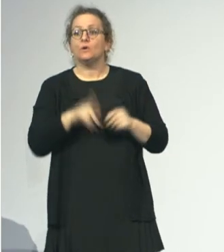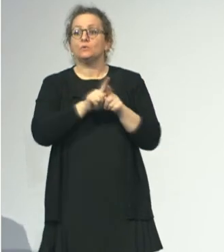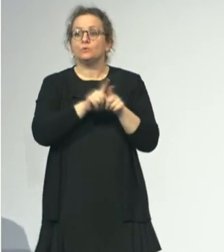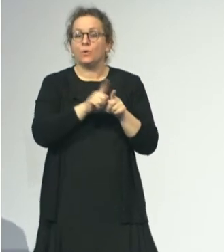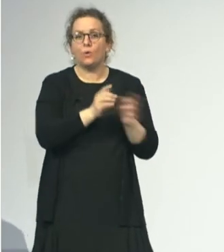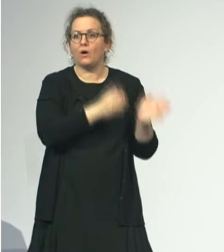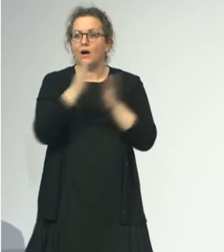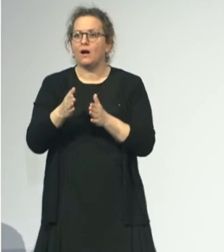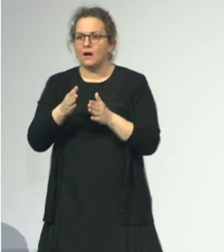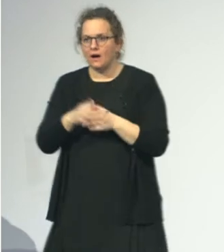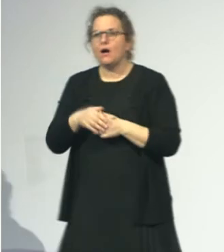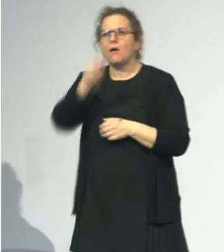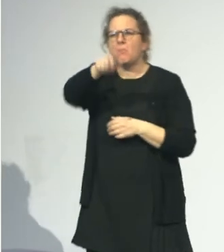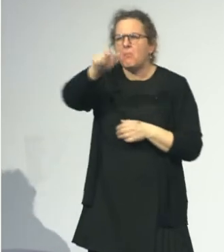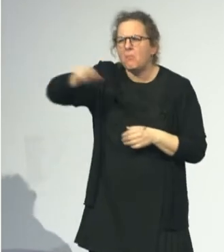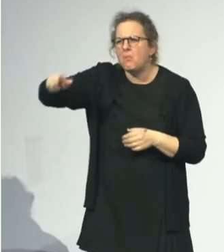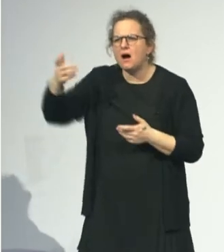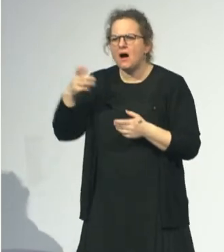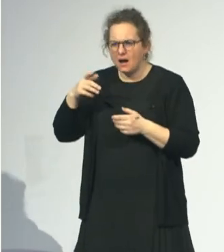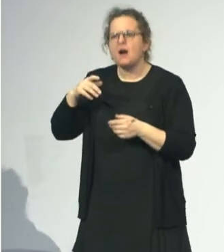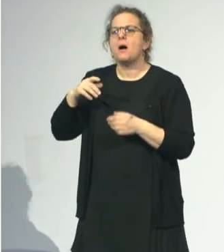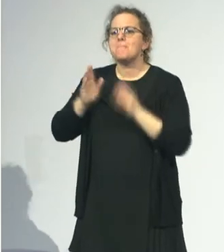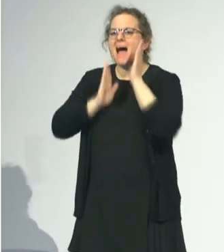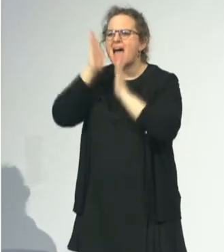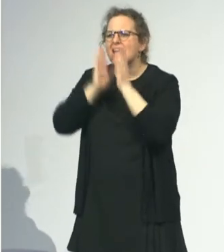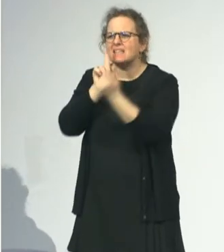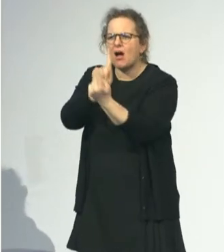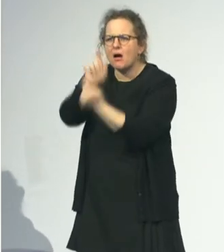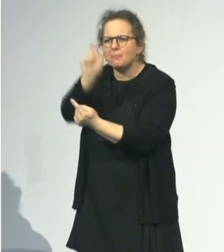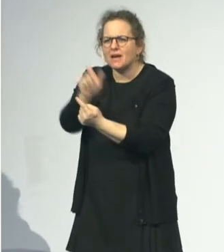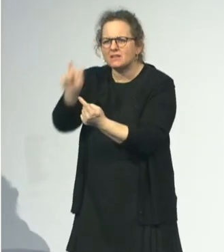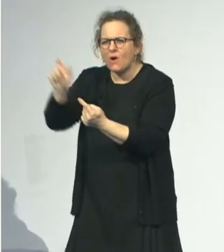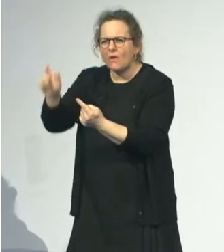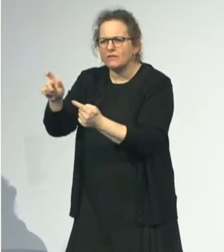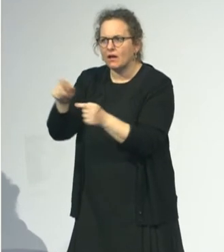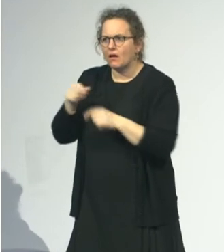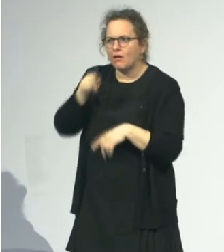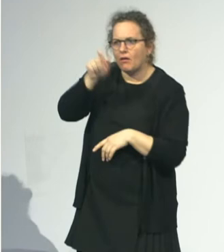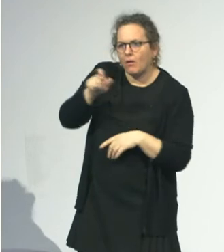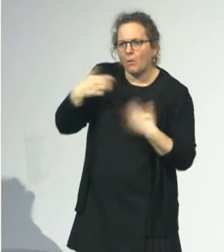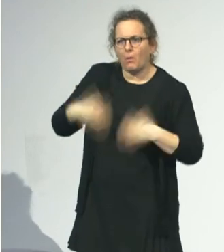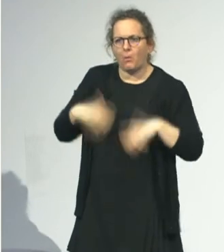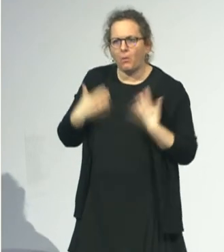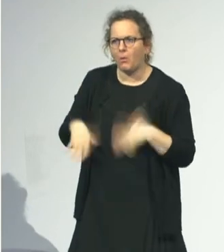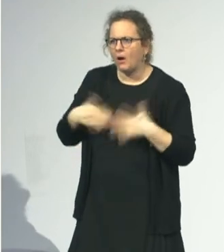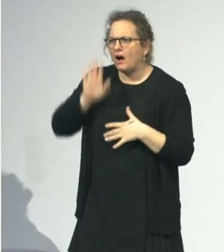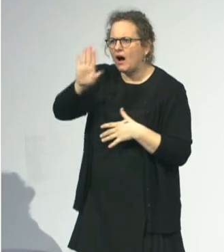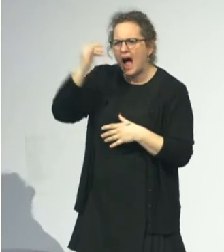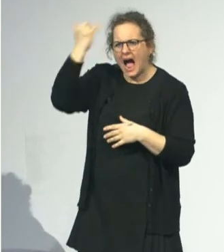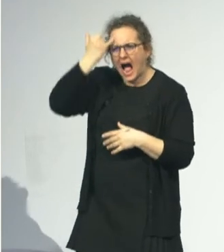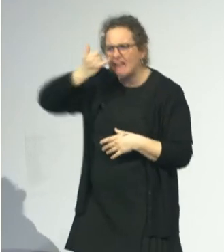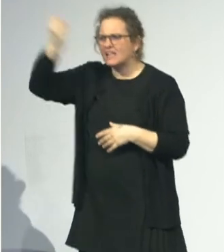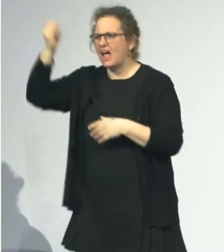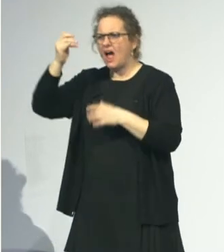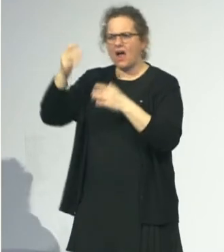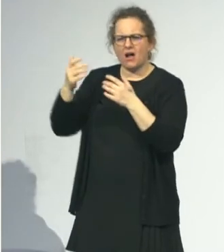the right heart in place and we want to make a change. What you have to say is just as important as what anyone on stage has to